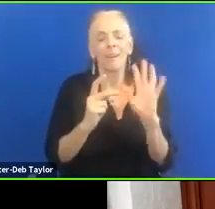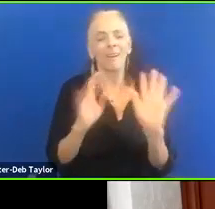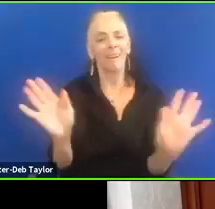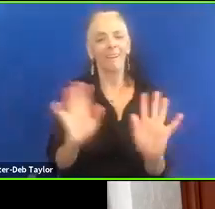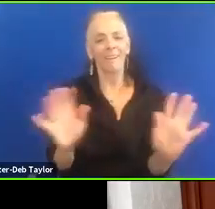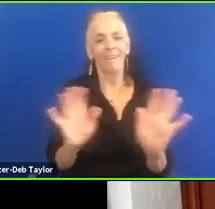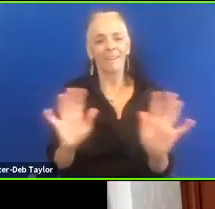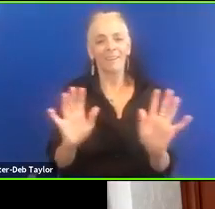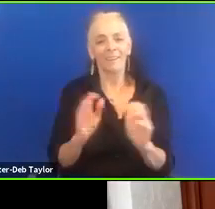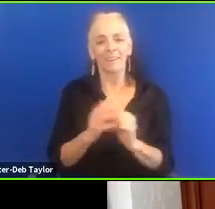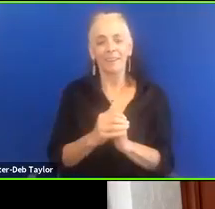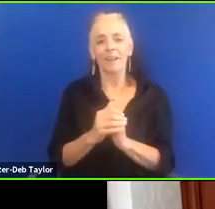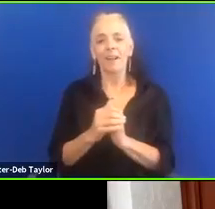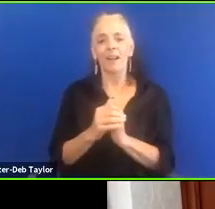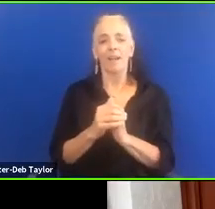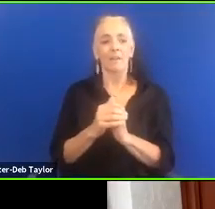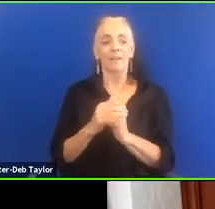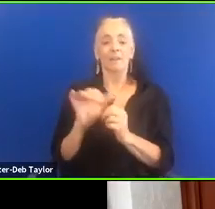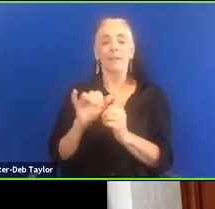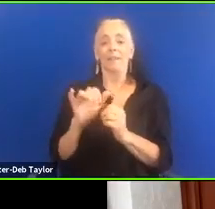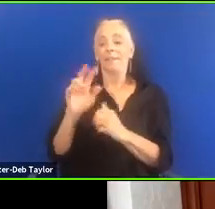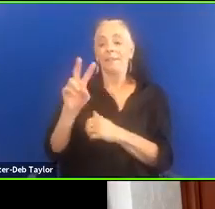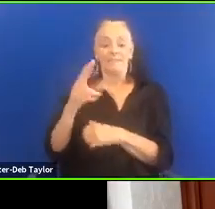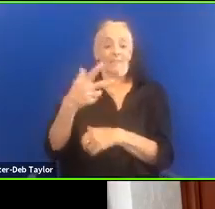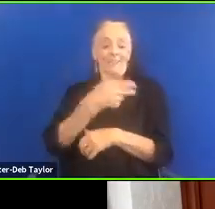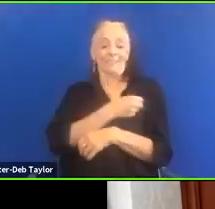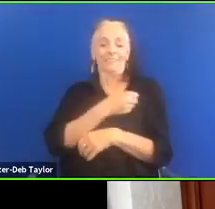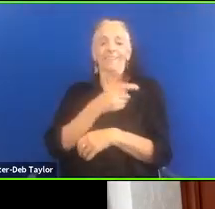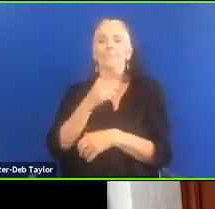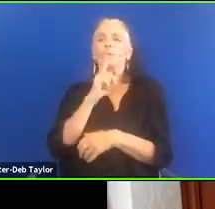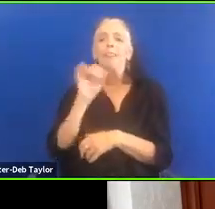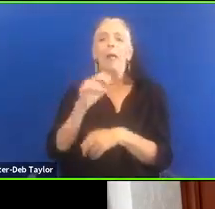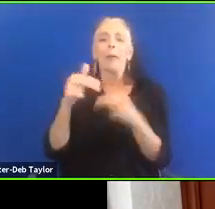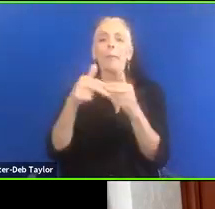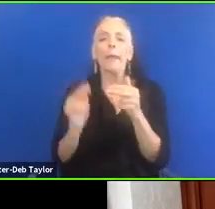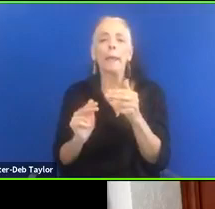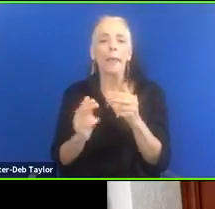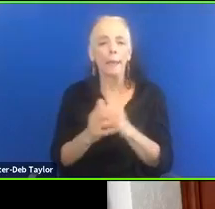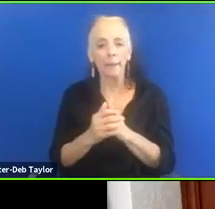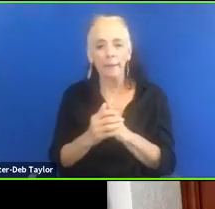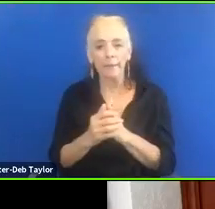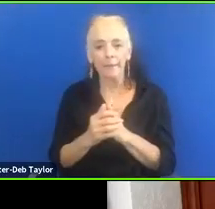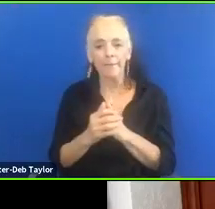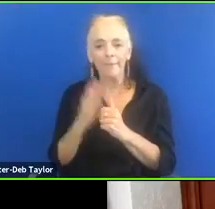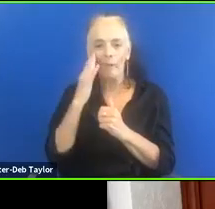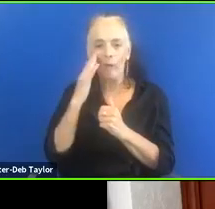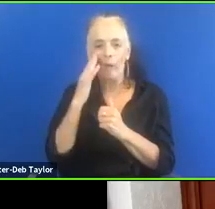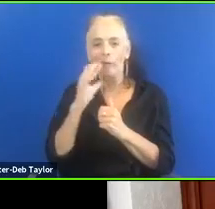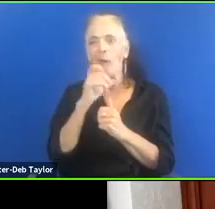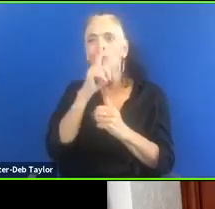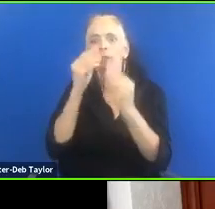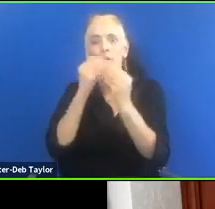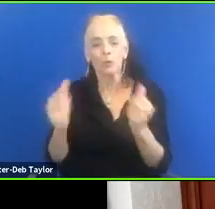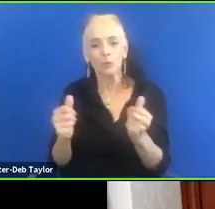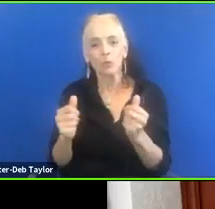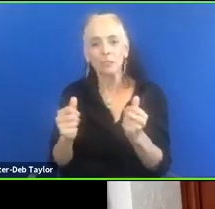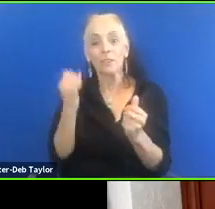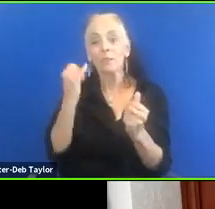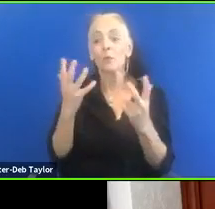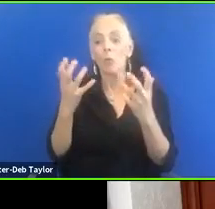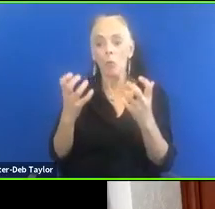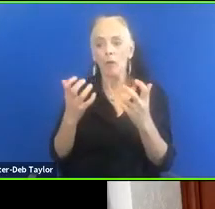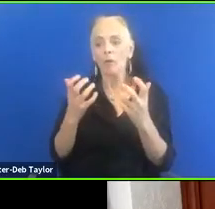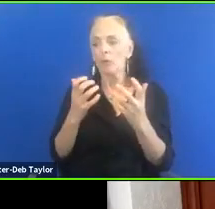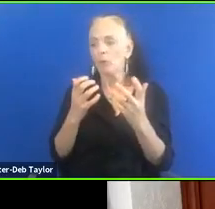a vaccine is sort of like a Band-Aid on this situation. If we really want to avoid the kinds of spillover that